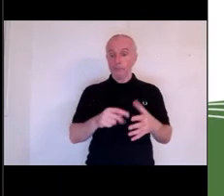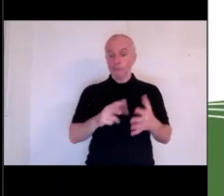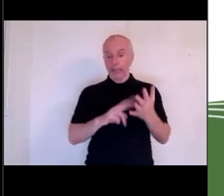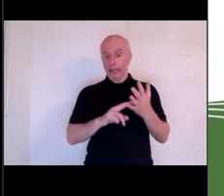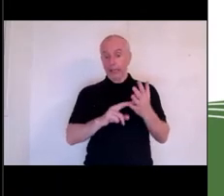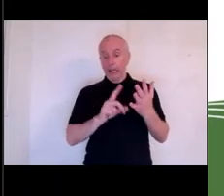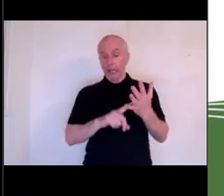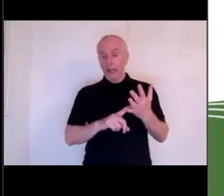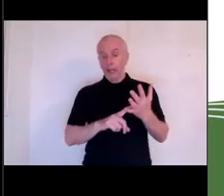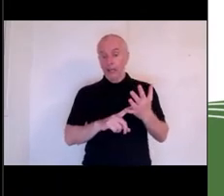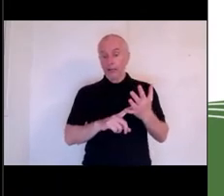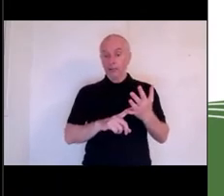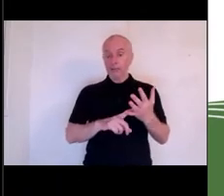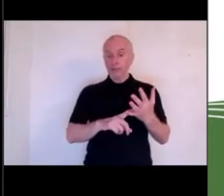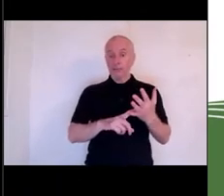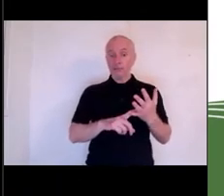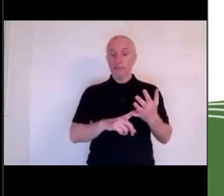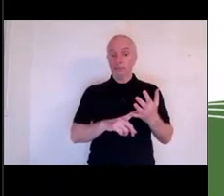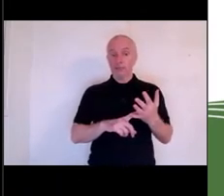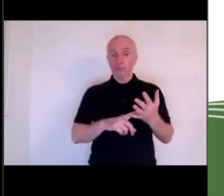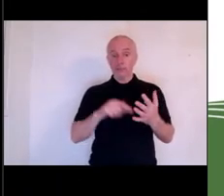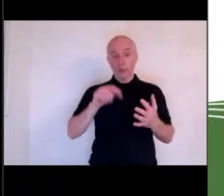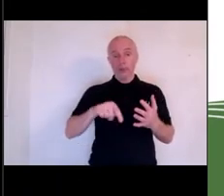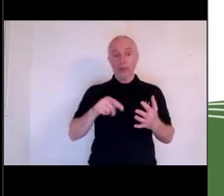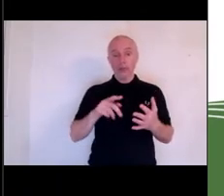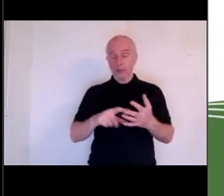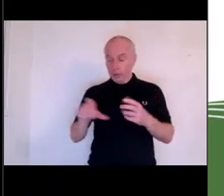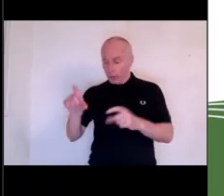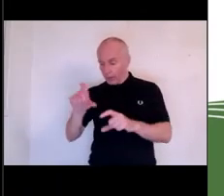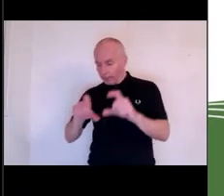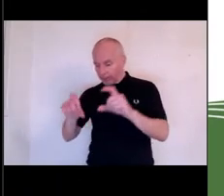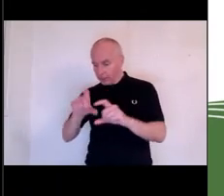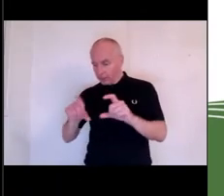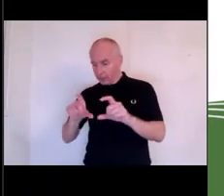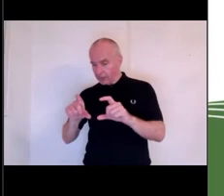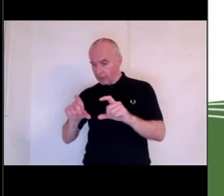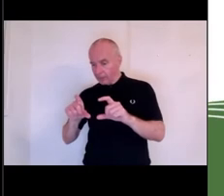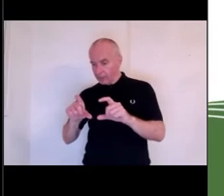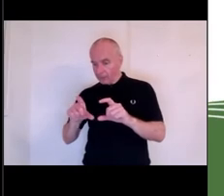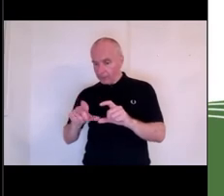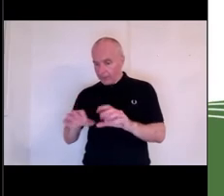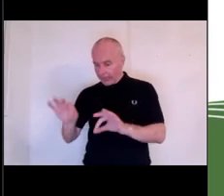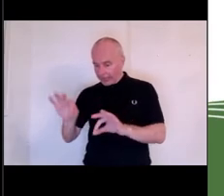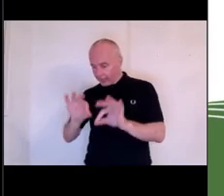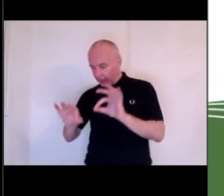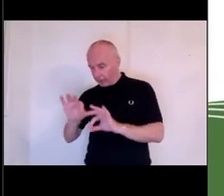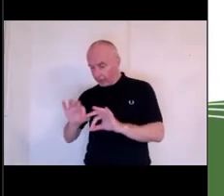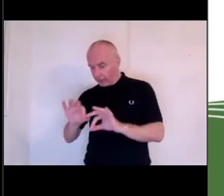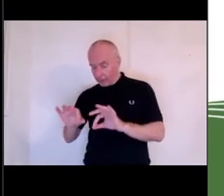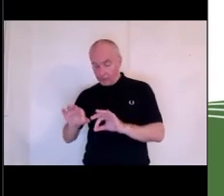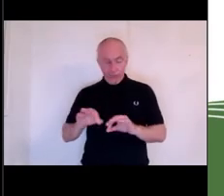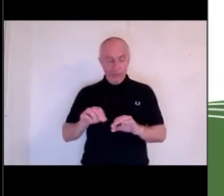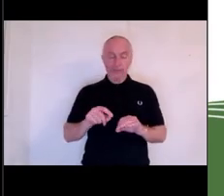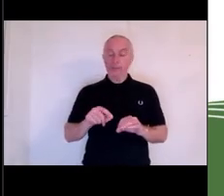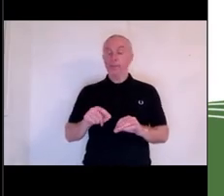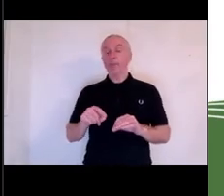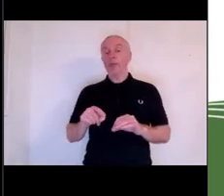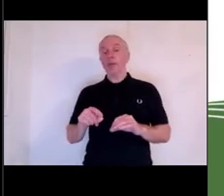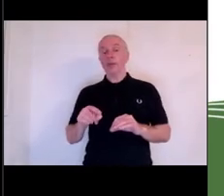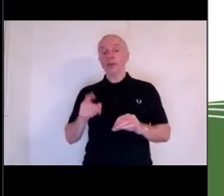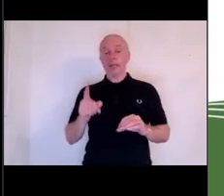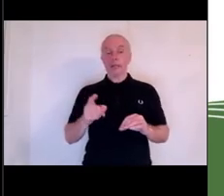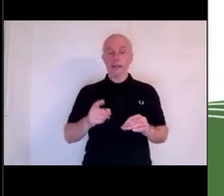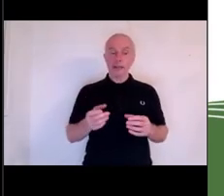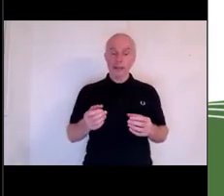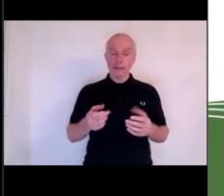comparison of our computational codes with these experiments. And our computational codes in this case are spent fuel inventory